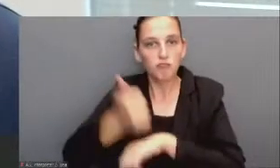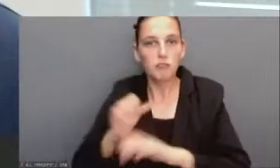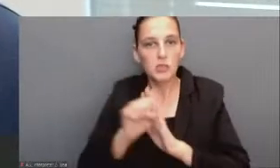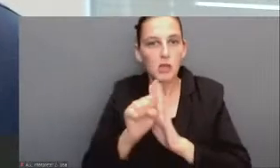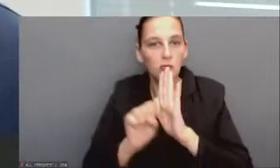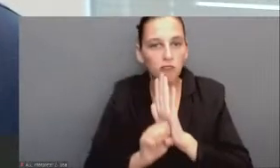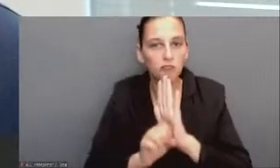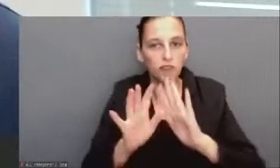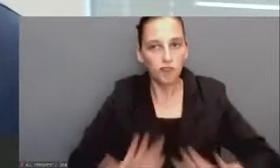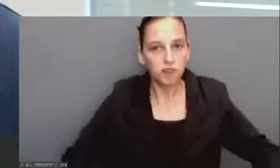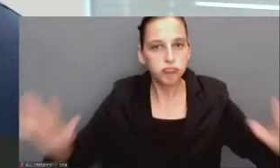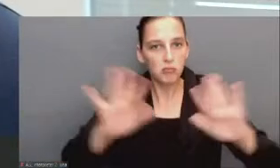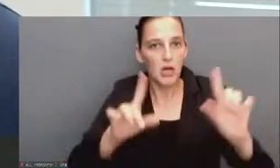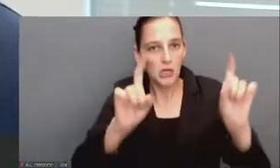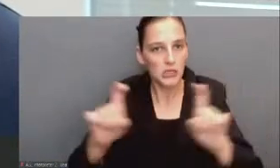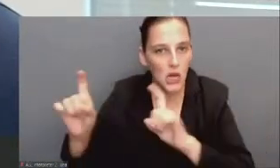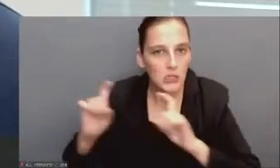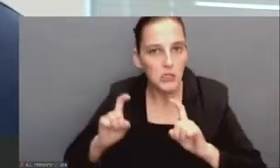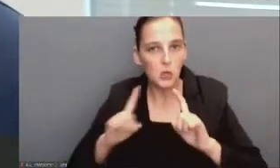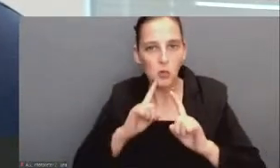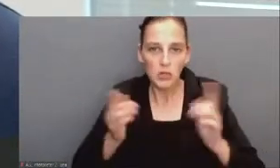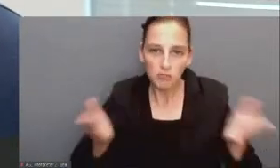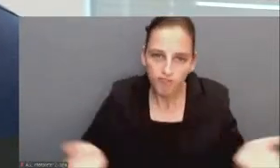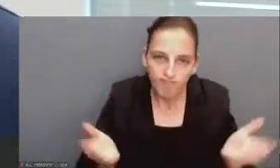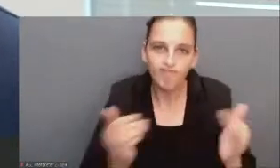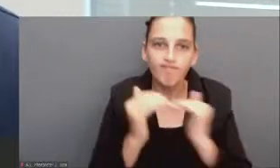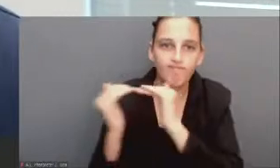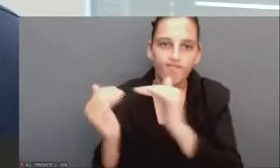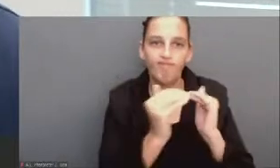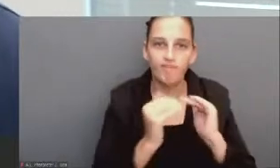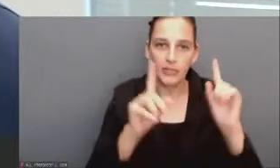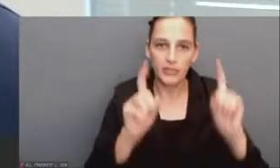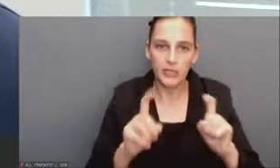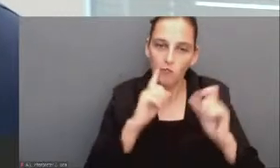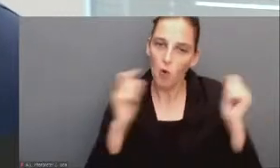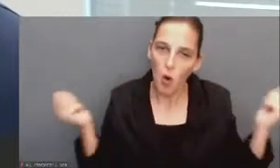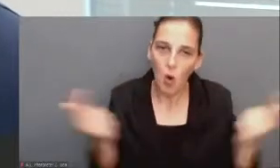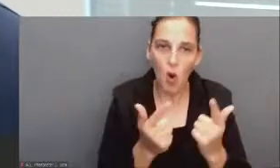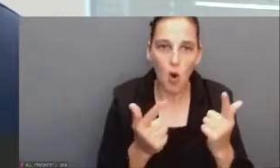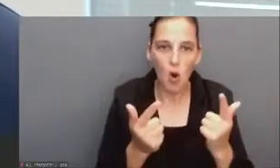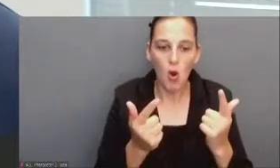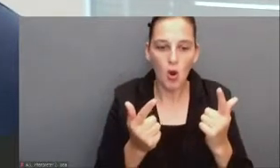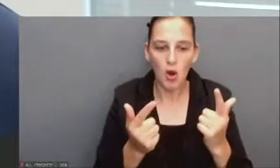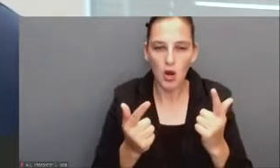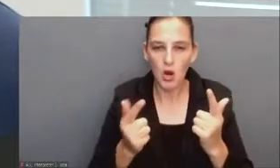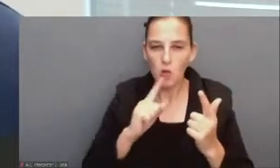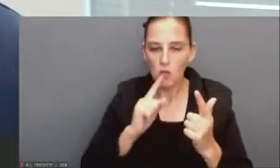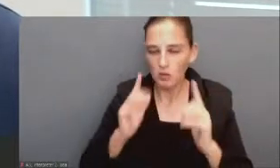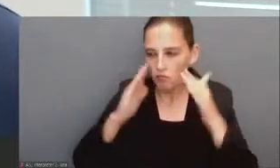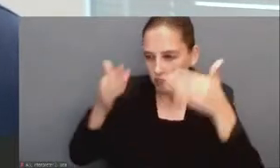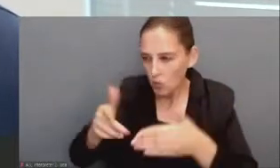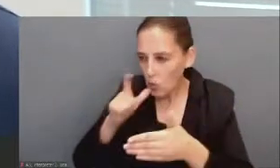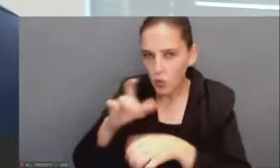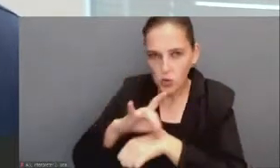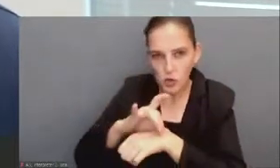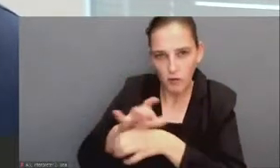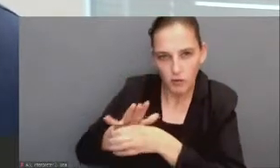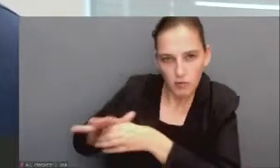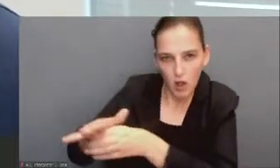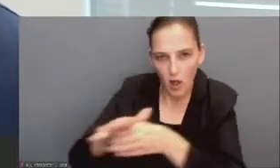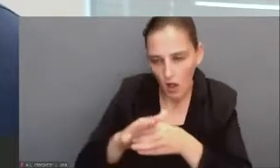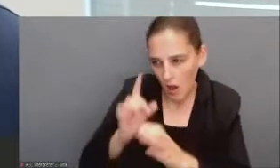to really push for equitable access to testing with a focus on geographically at-risk communities. And they were able to